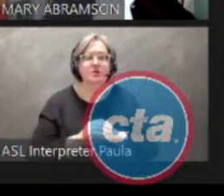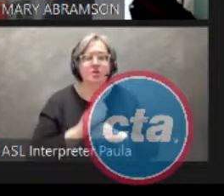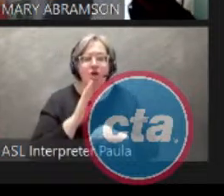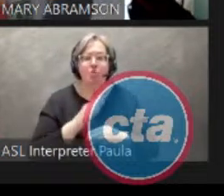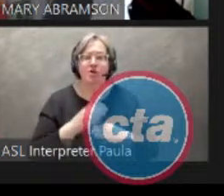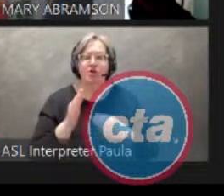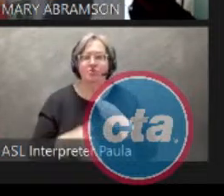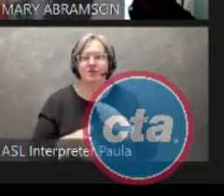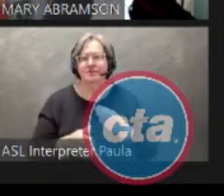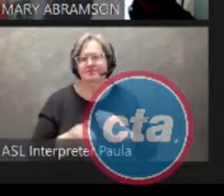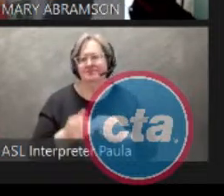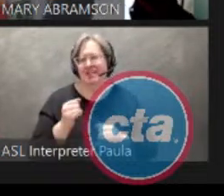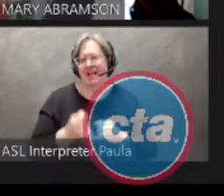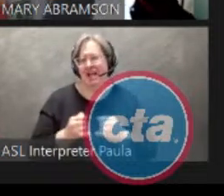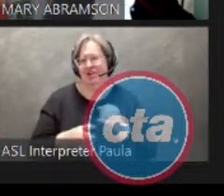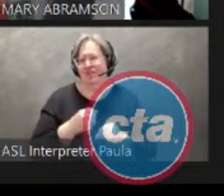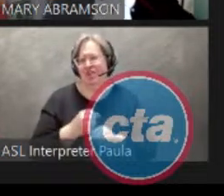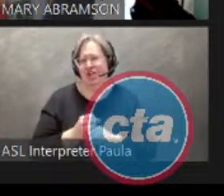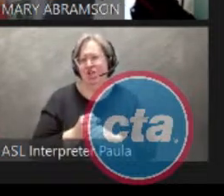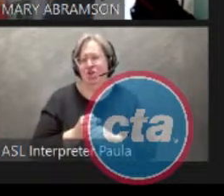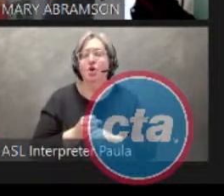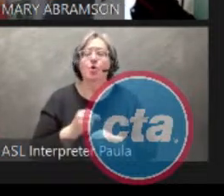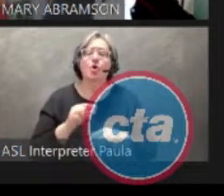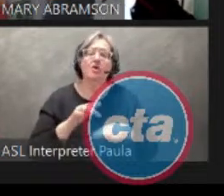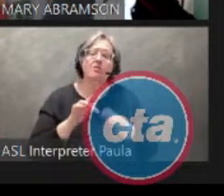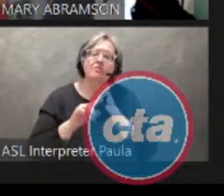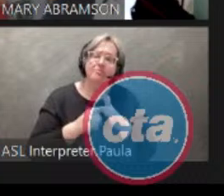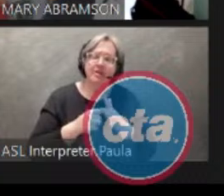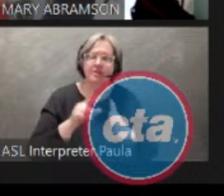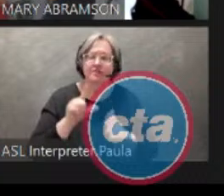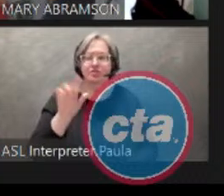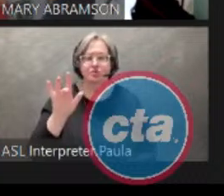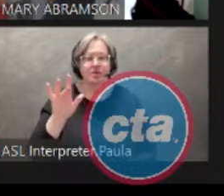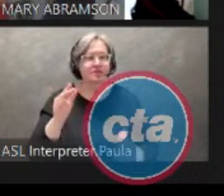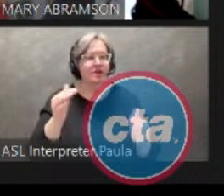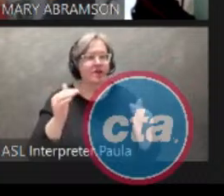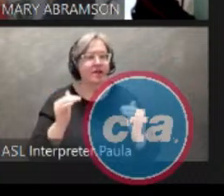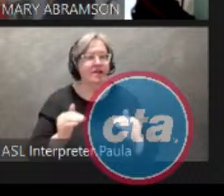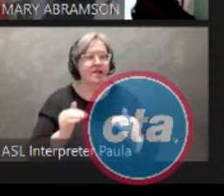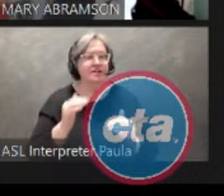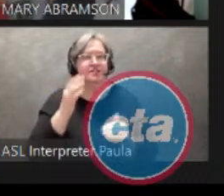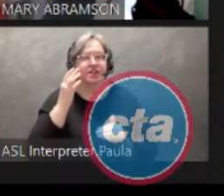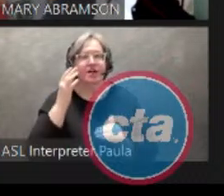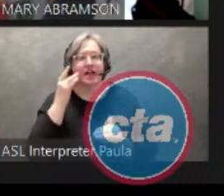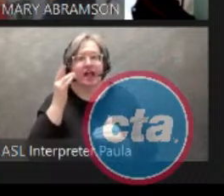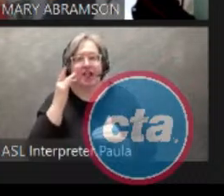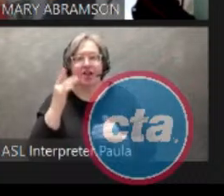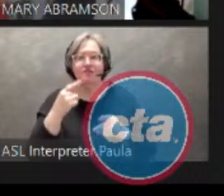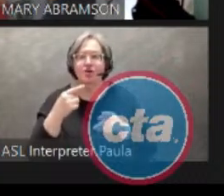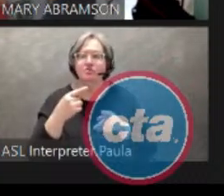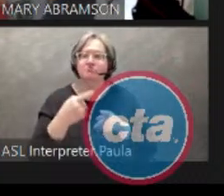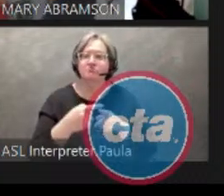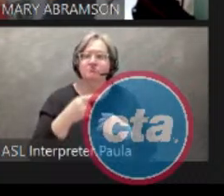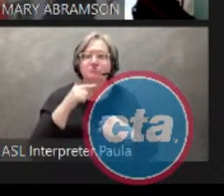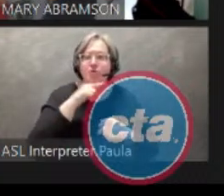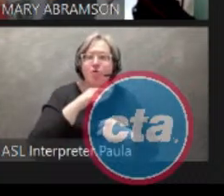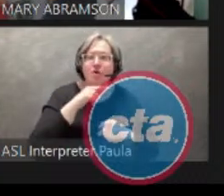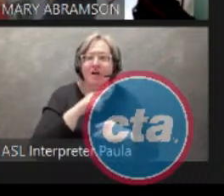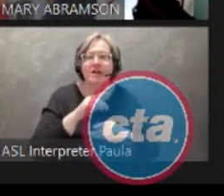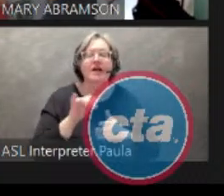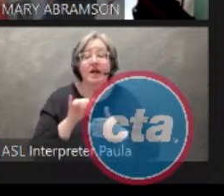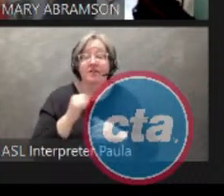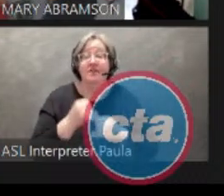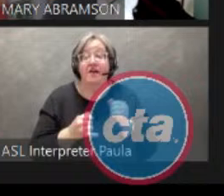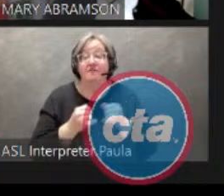completed by end of the year, early 2025. California, Milwaukee, that station, we just got the final